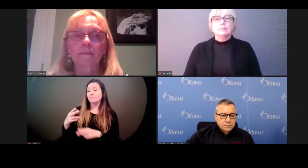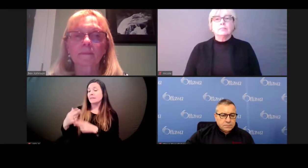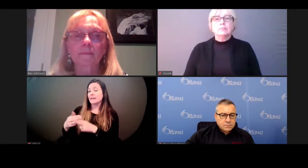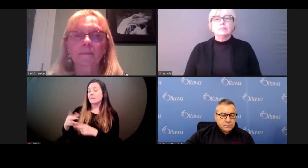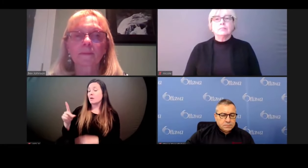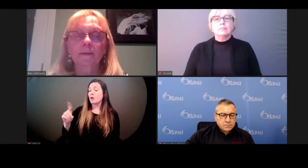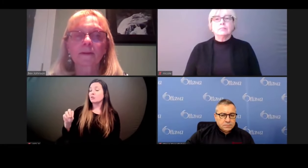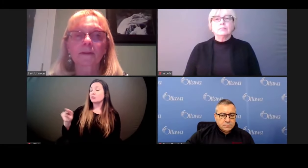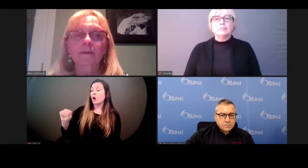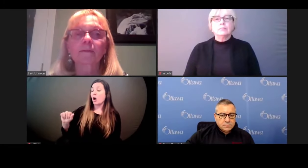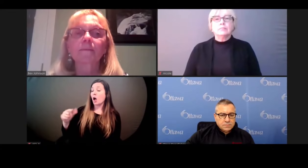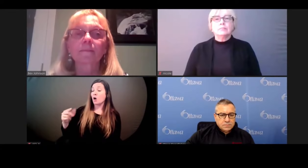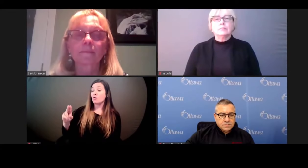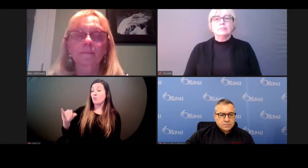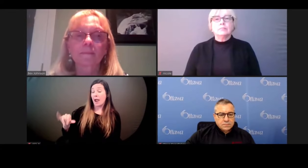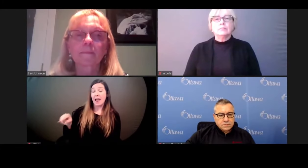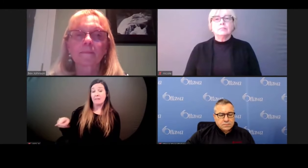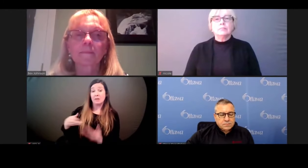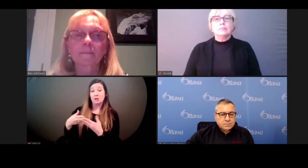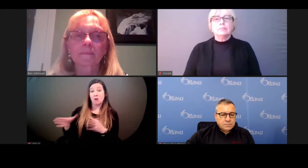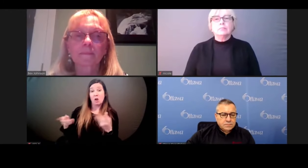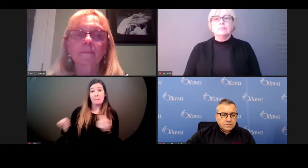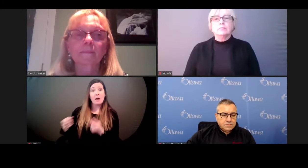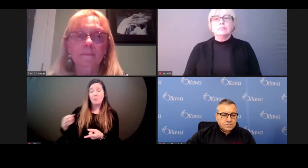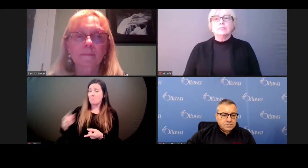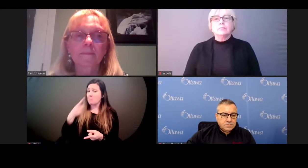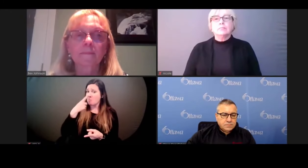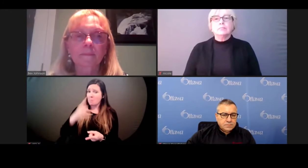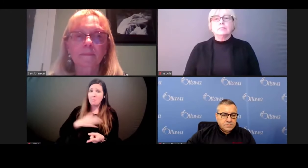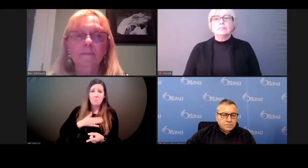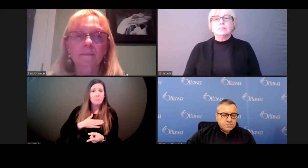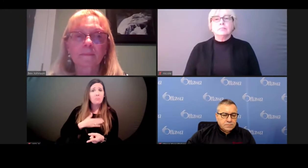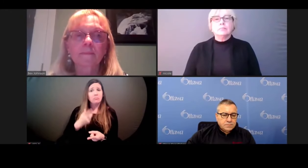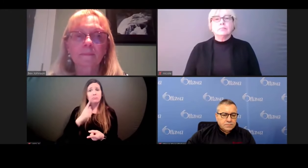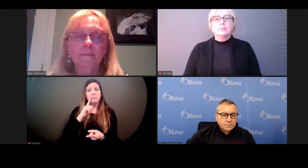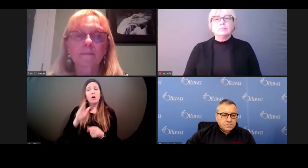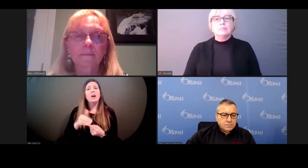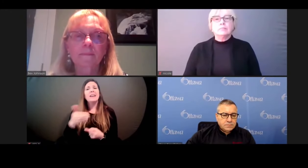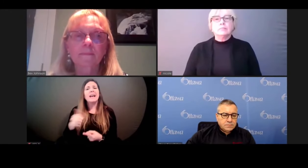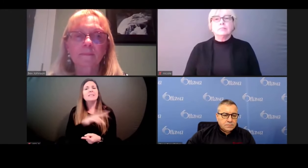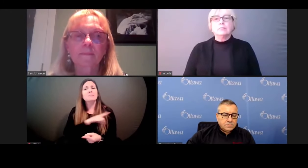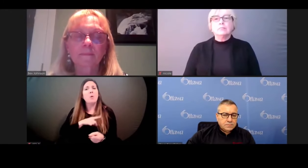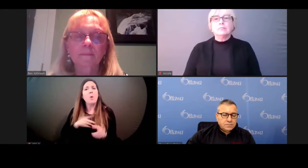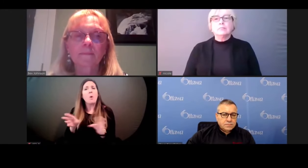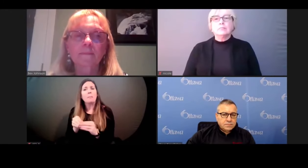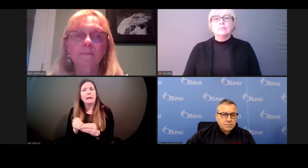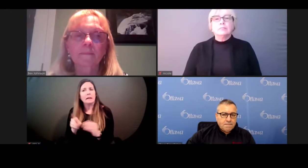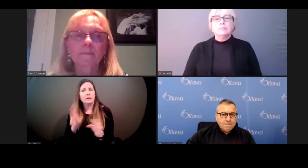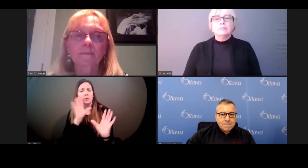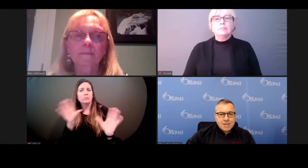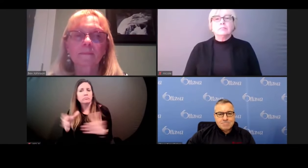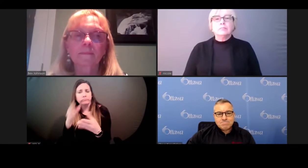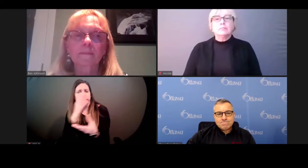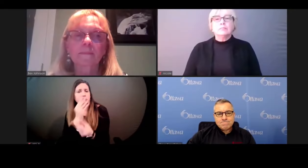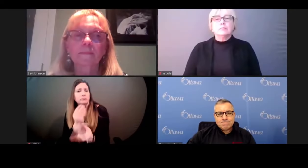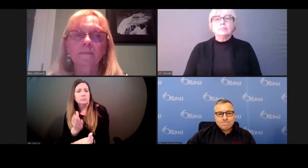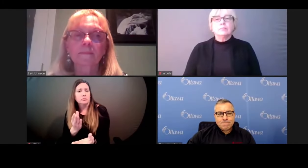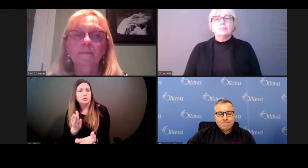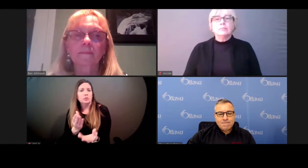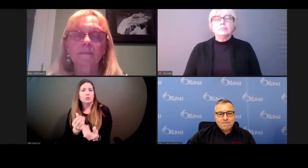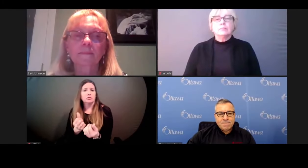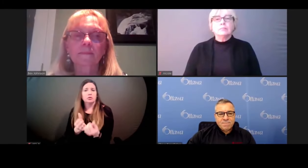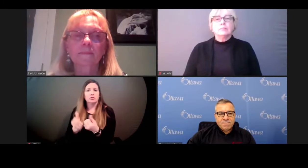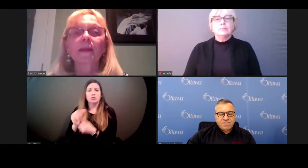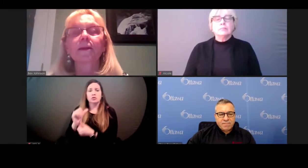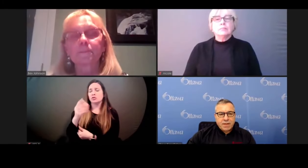that would be happy to brief the board on at your next meeting or your next briefing. So the chief could arrange that with